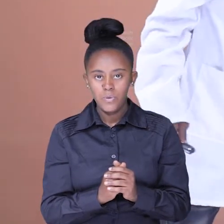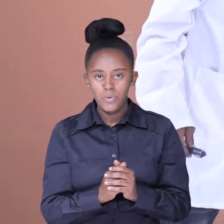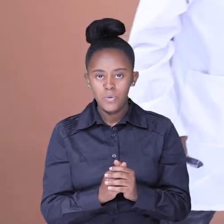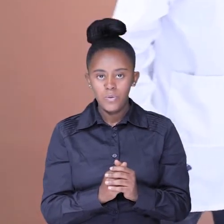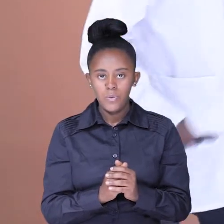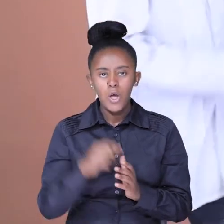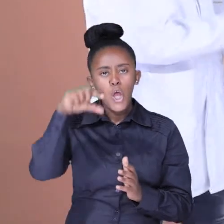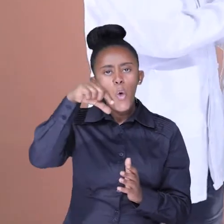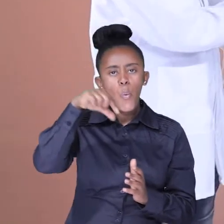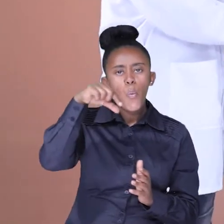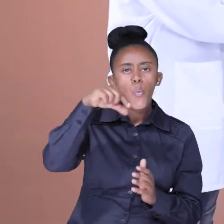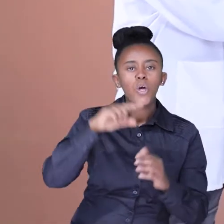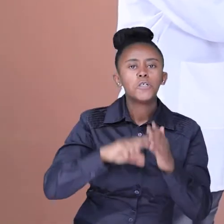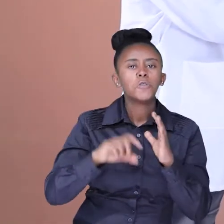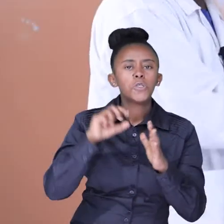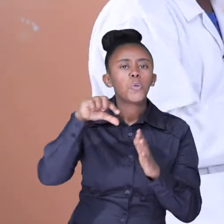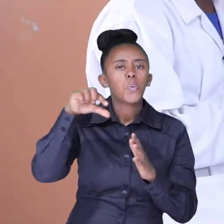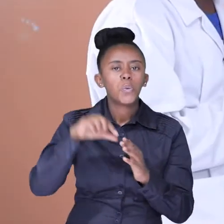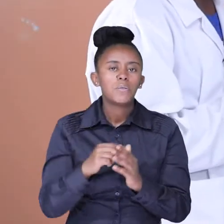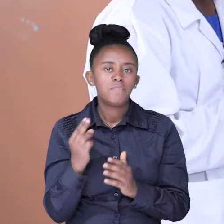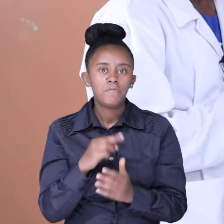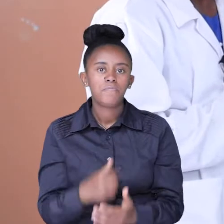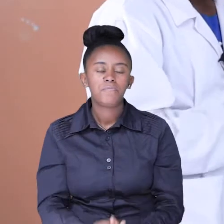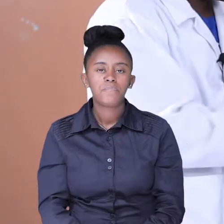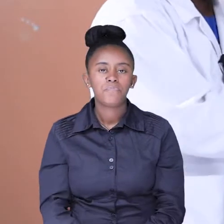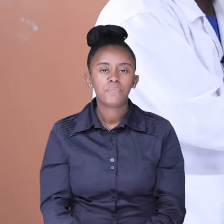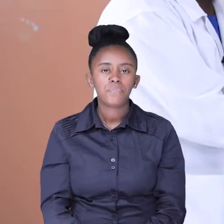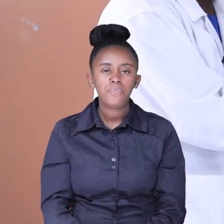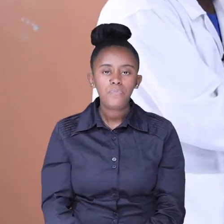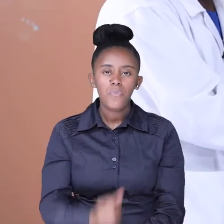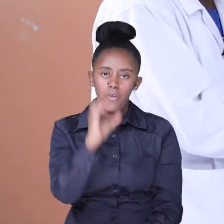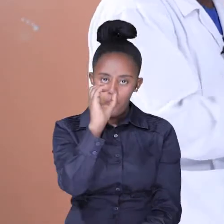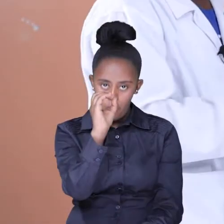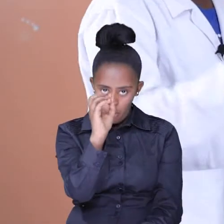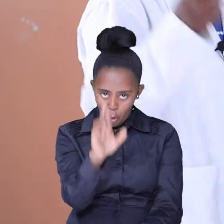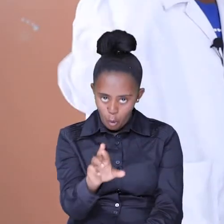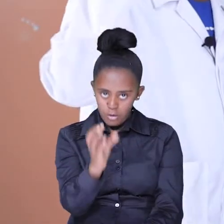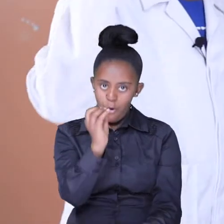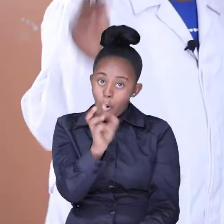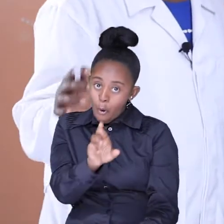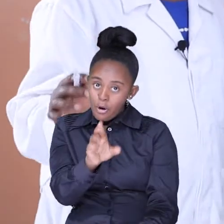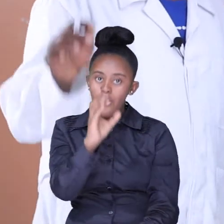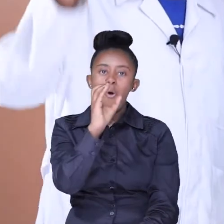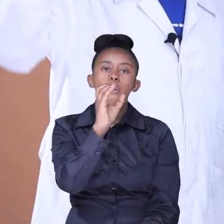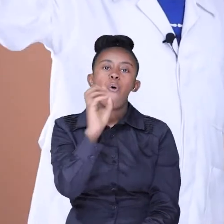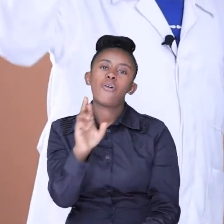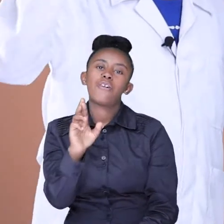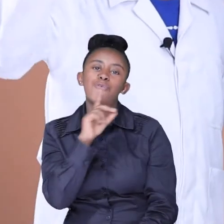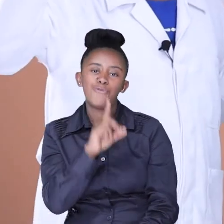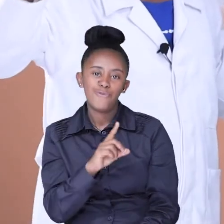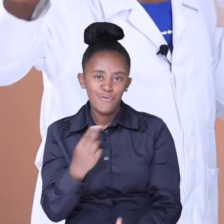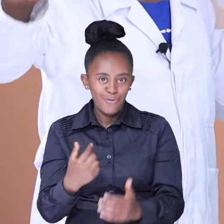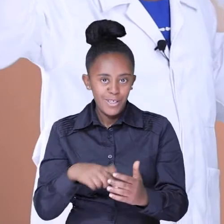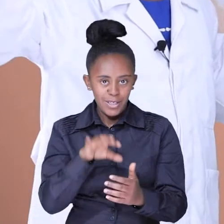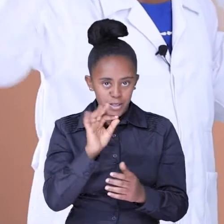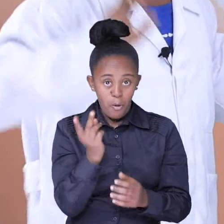Q? Point Q is this for OR. OR. So in case of OR, we get 0